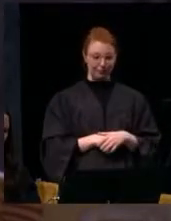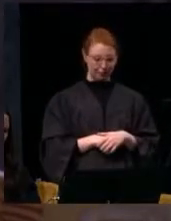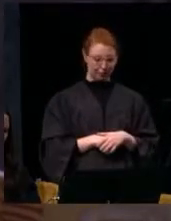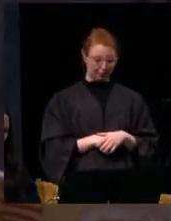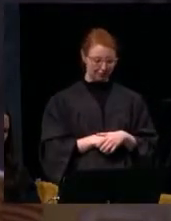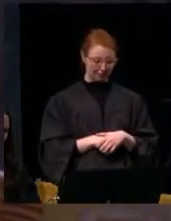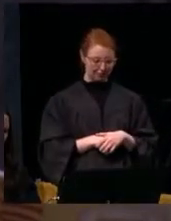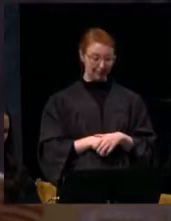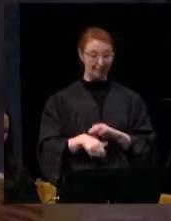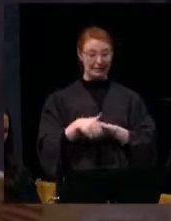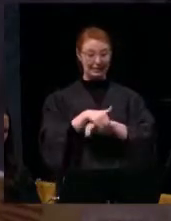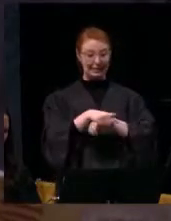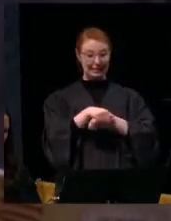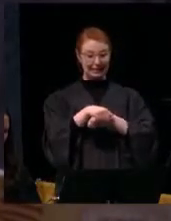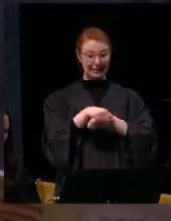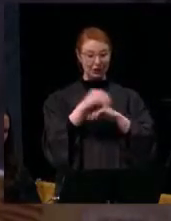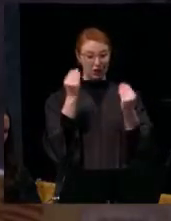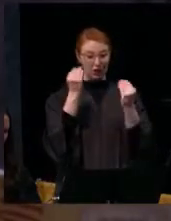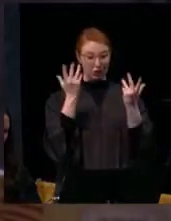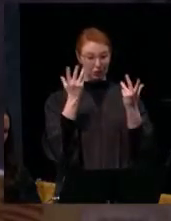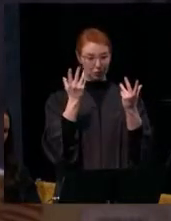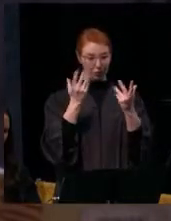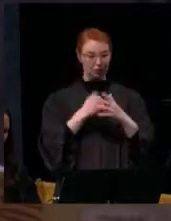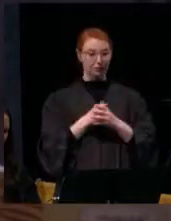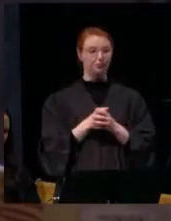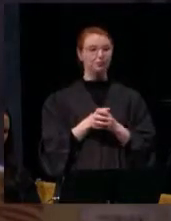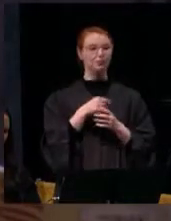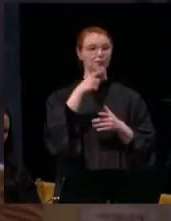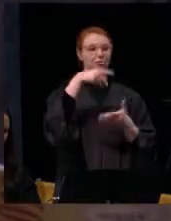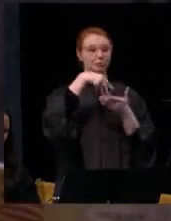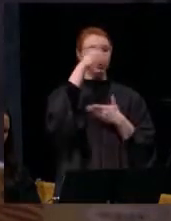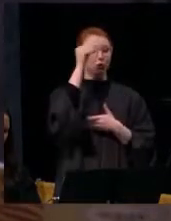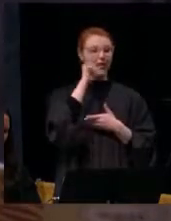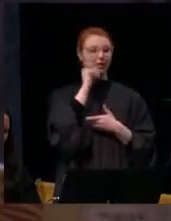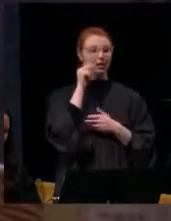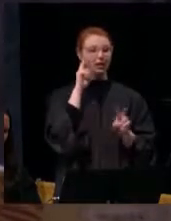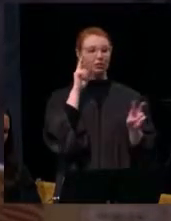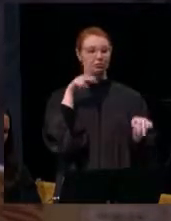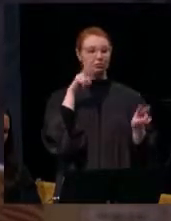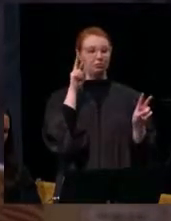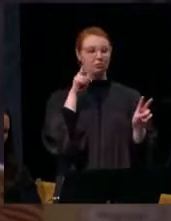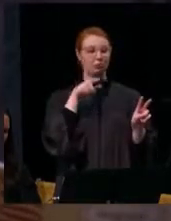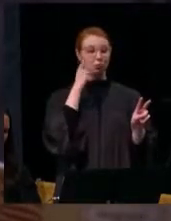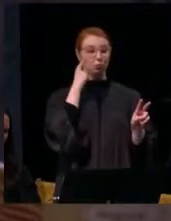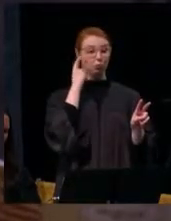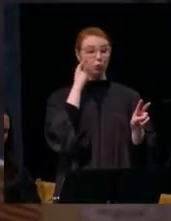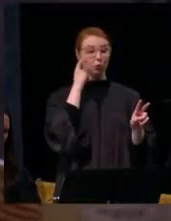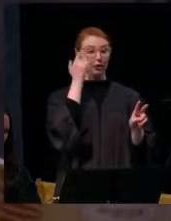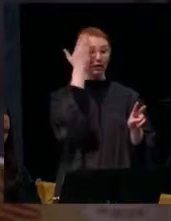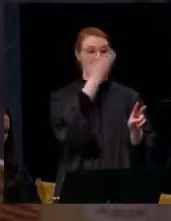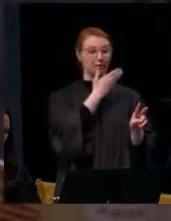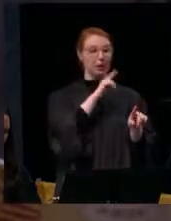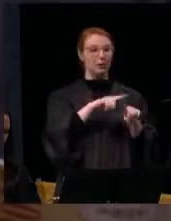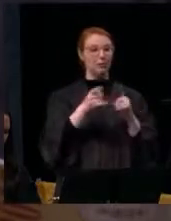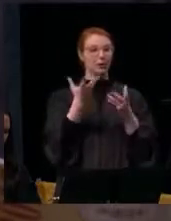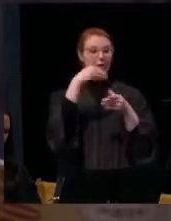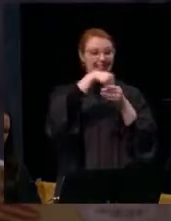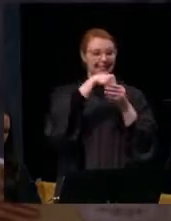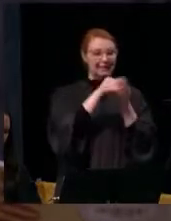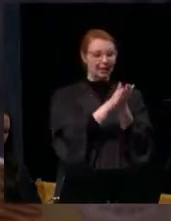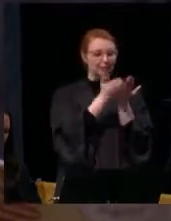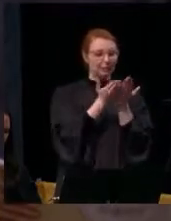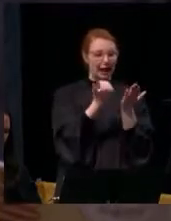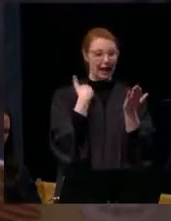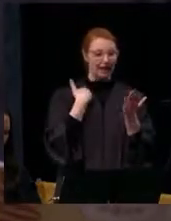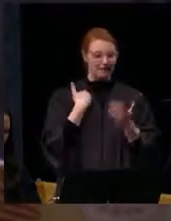And from the English department, we learned not to judge based on that surface level, but by the content that each individual